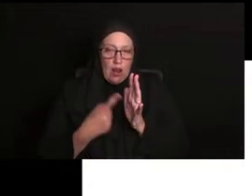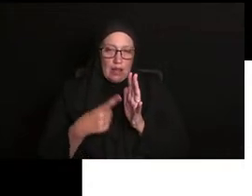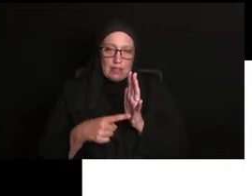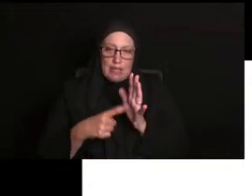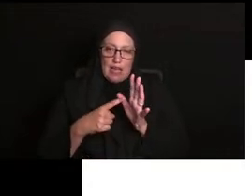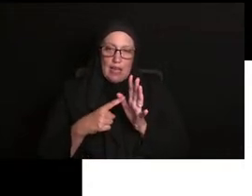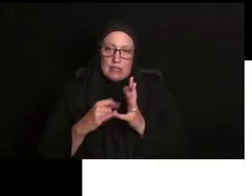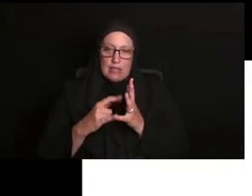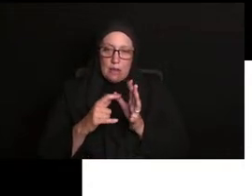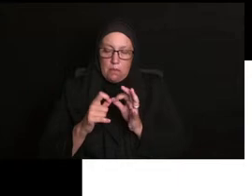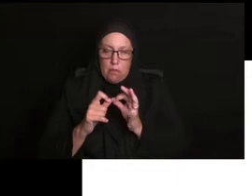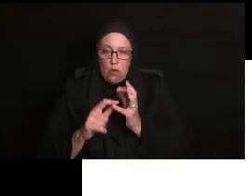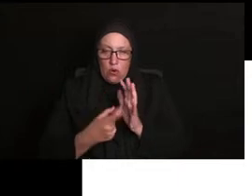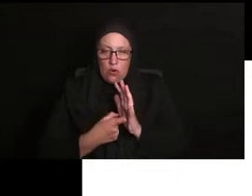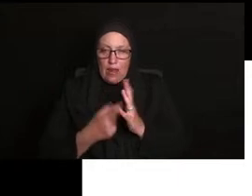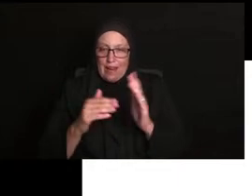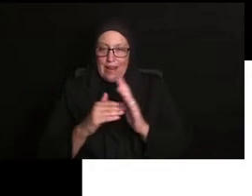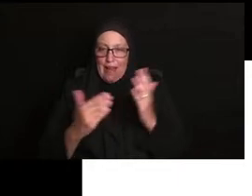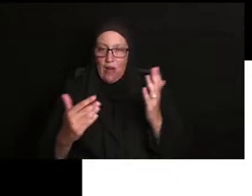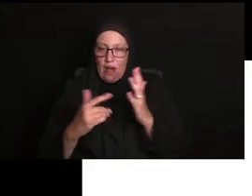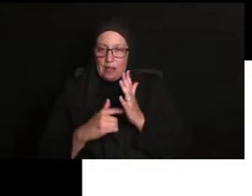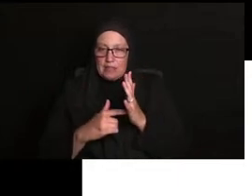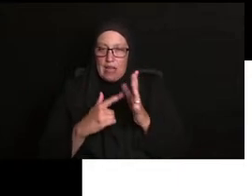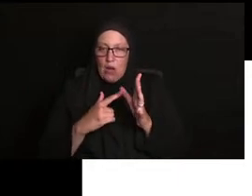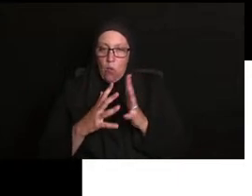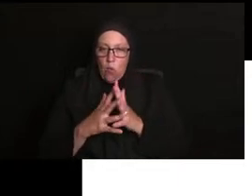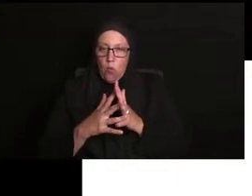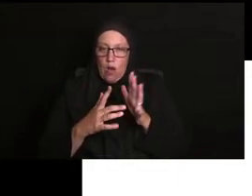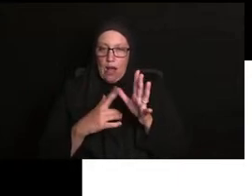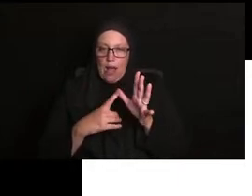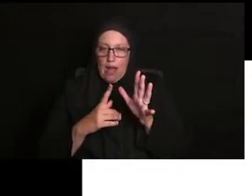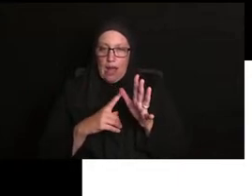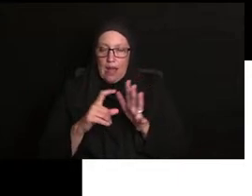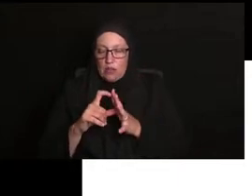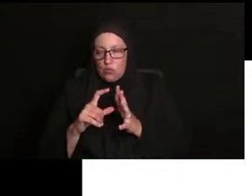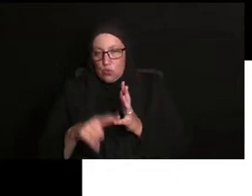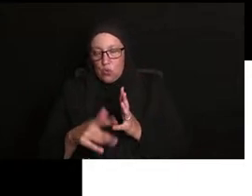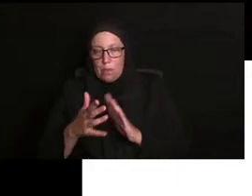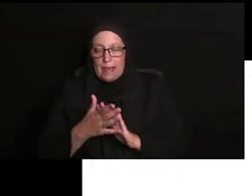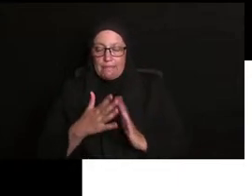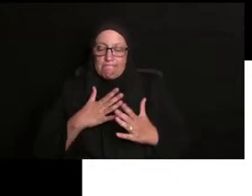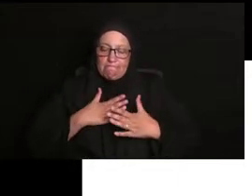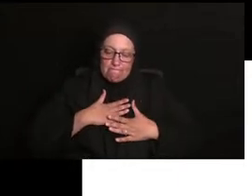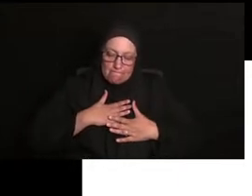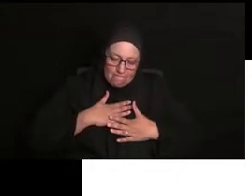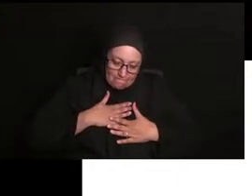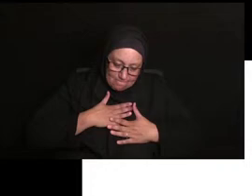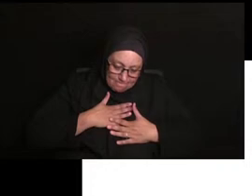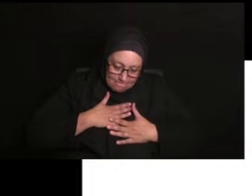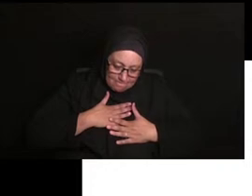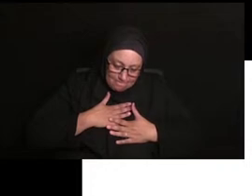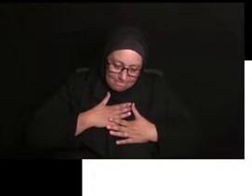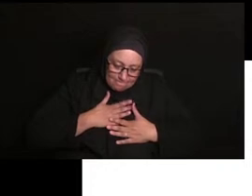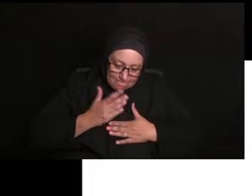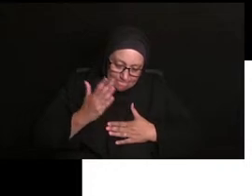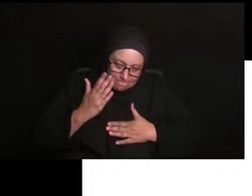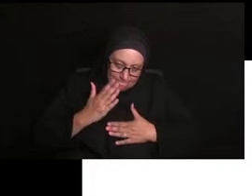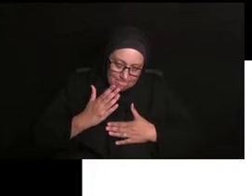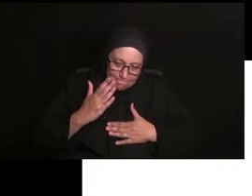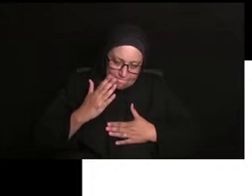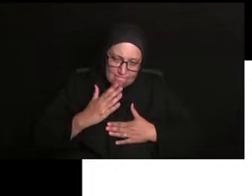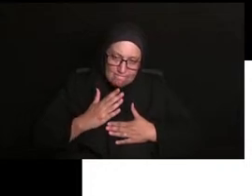is literally humility, humbleness. Habibi, the guy's